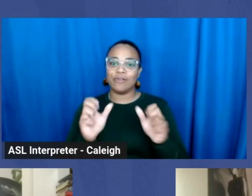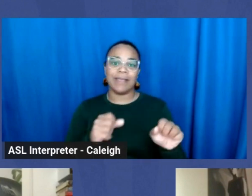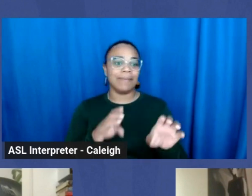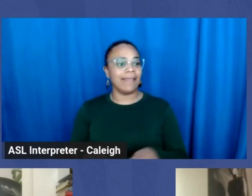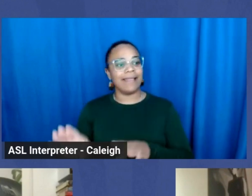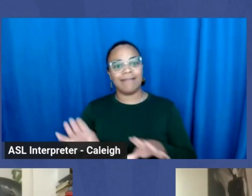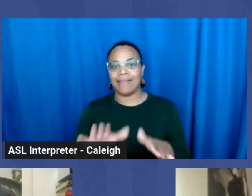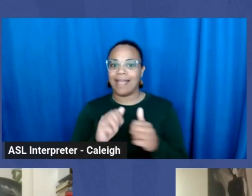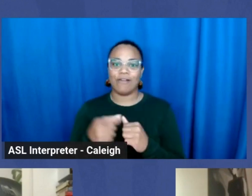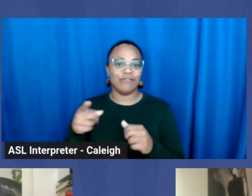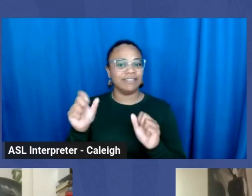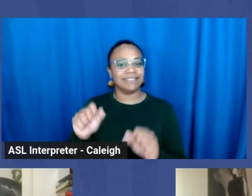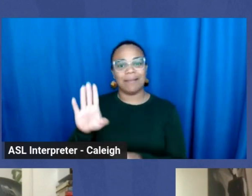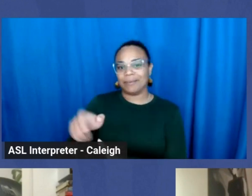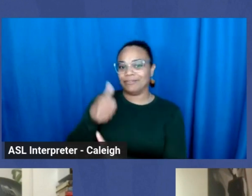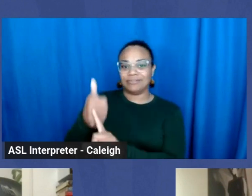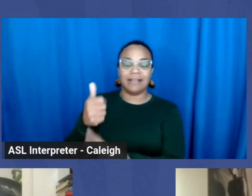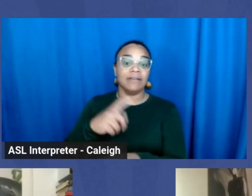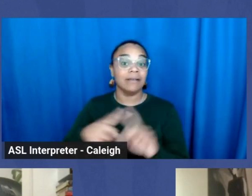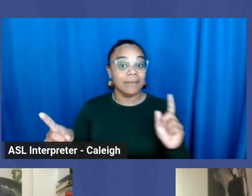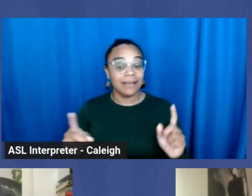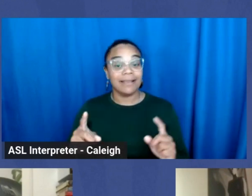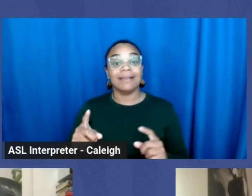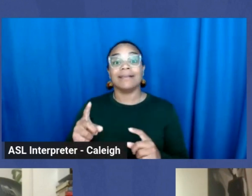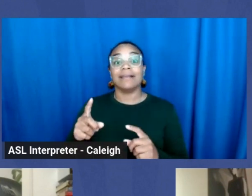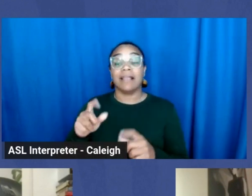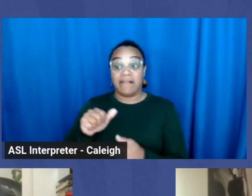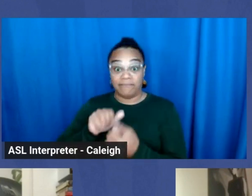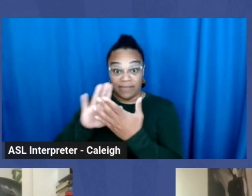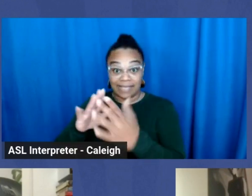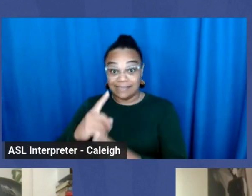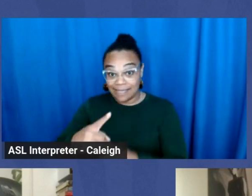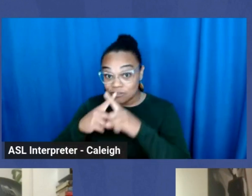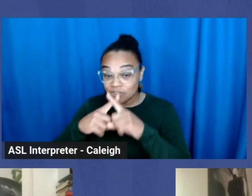say the censorship is in a different way. So while I